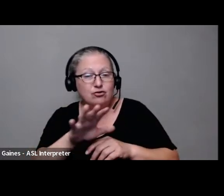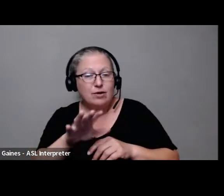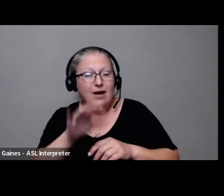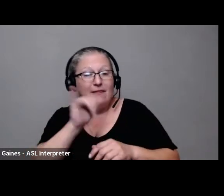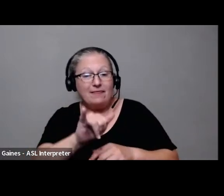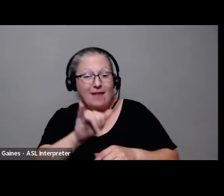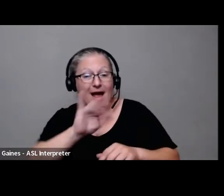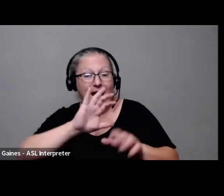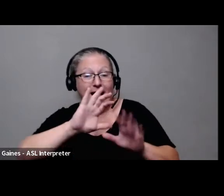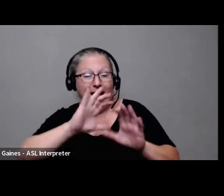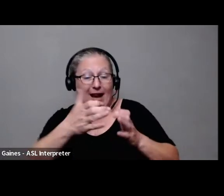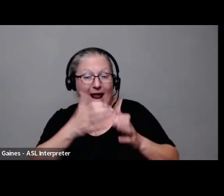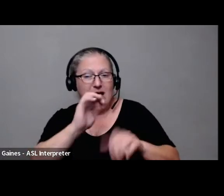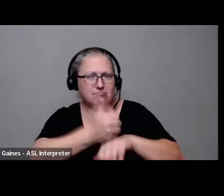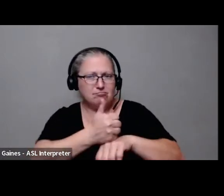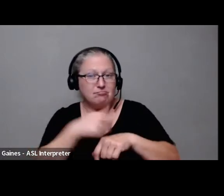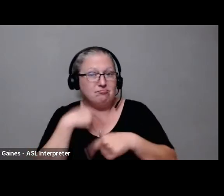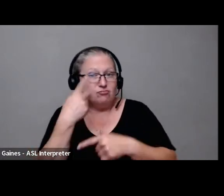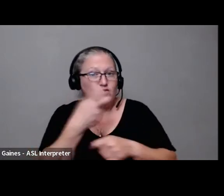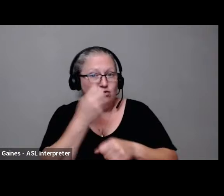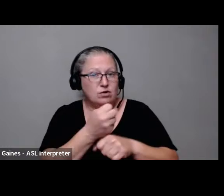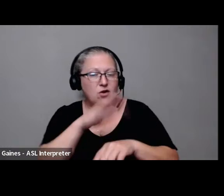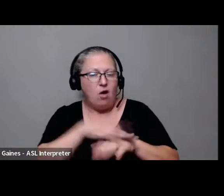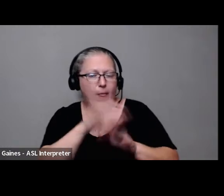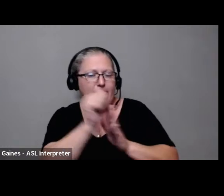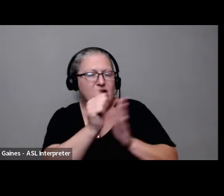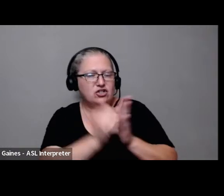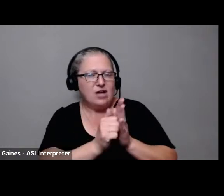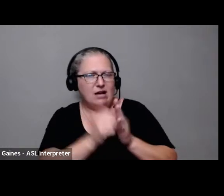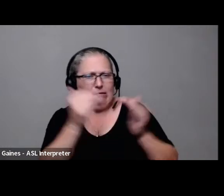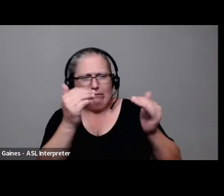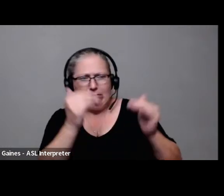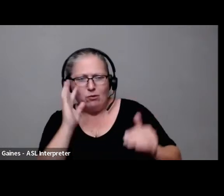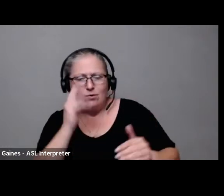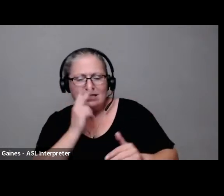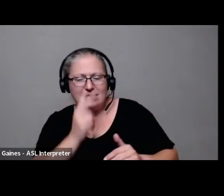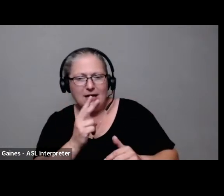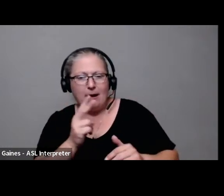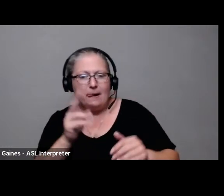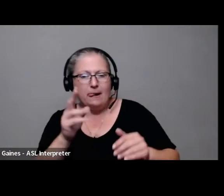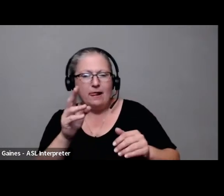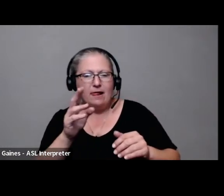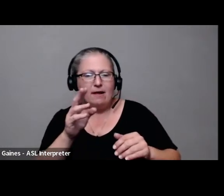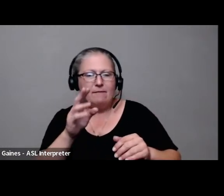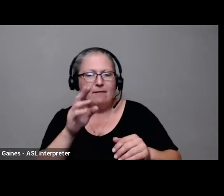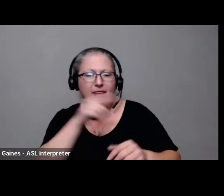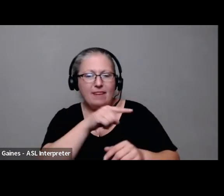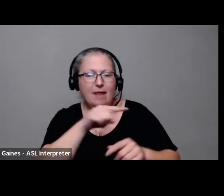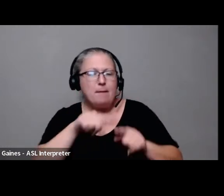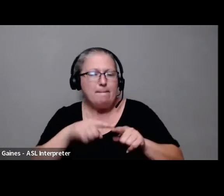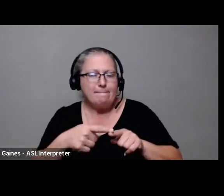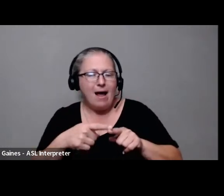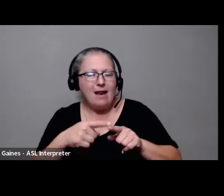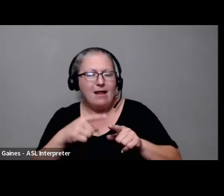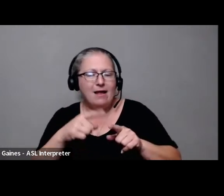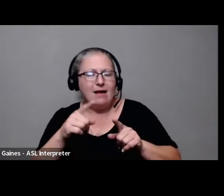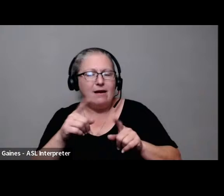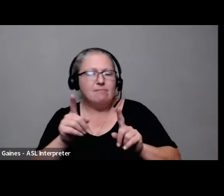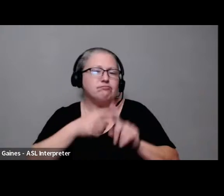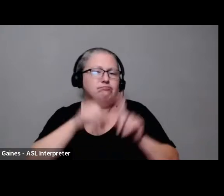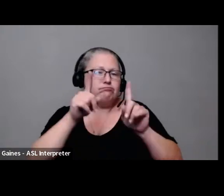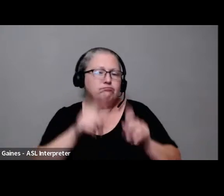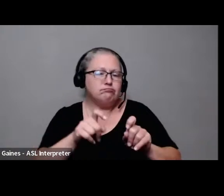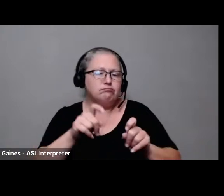has been in place for the last couple of years. It's actually on the agenda in a couple of items, I think. They've been in a pilot phase for that. They feel